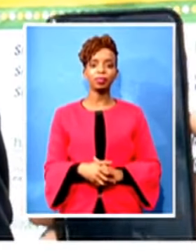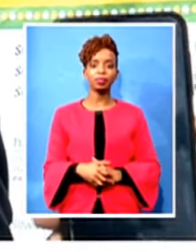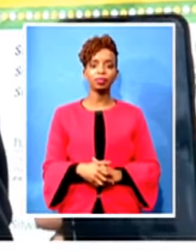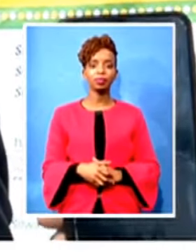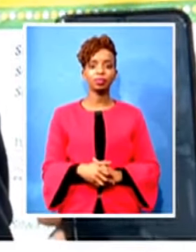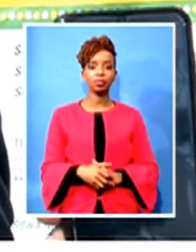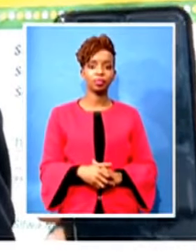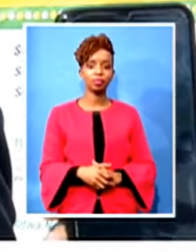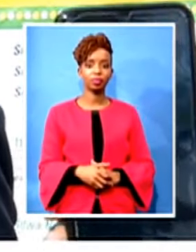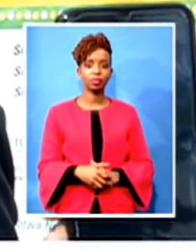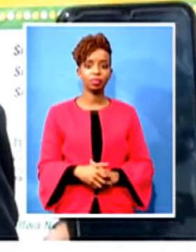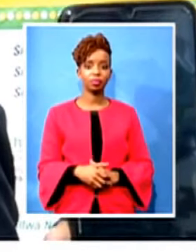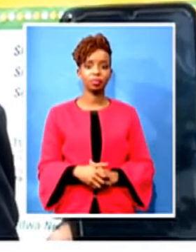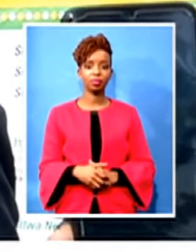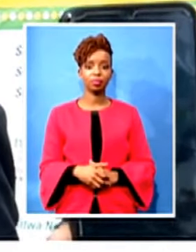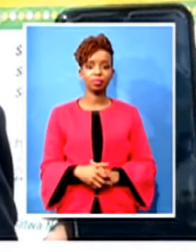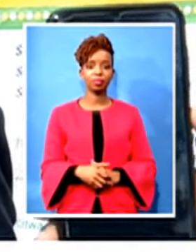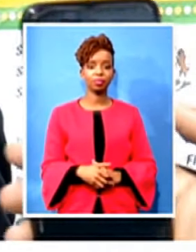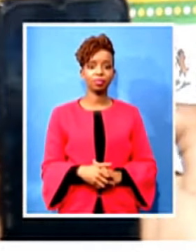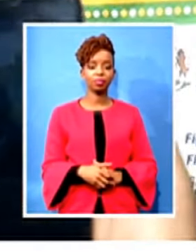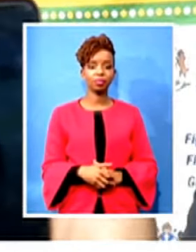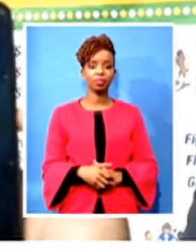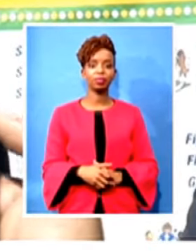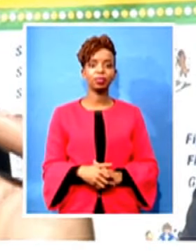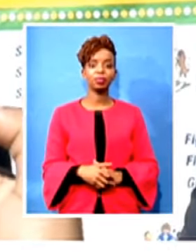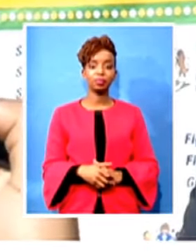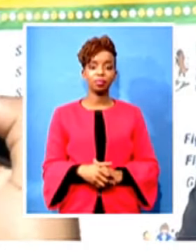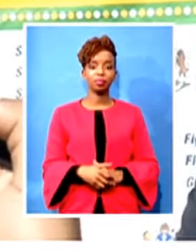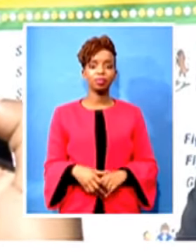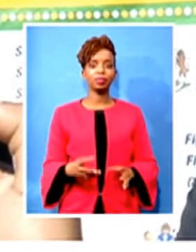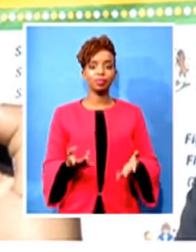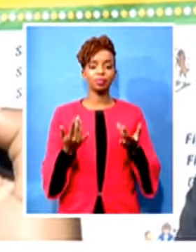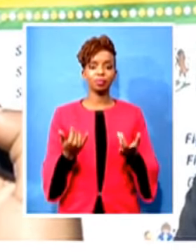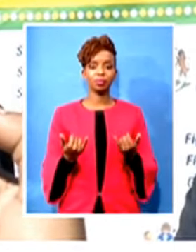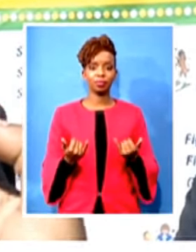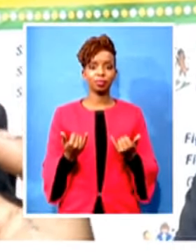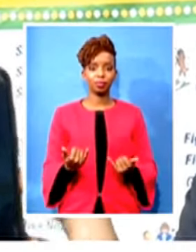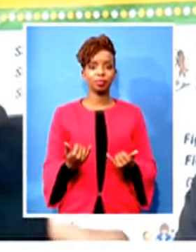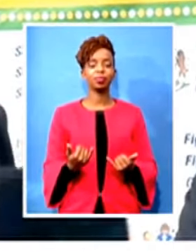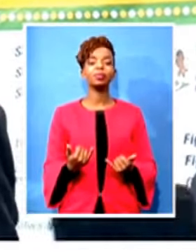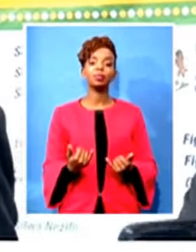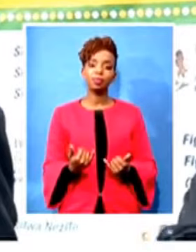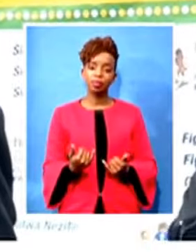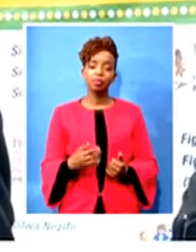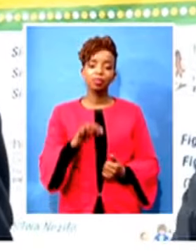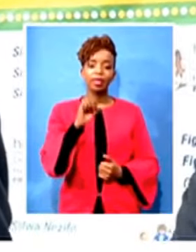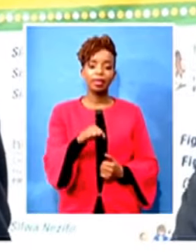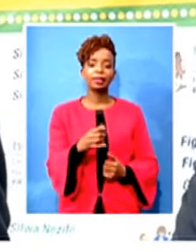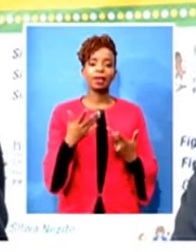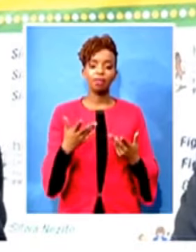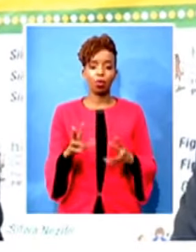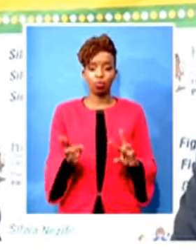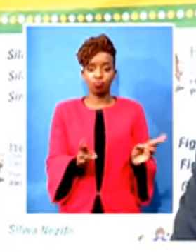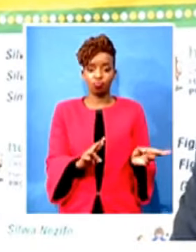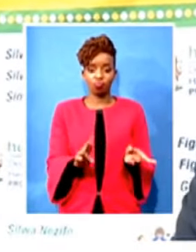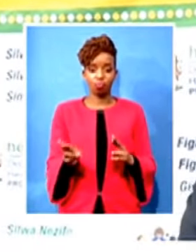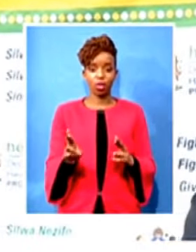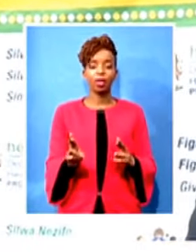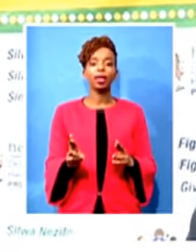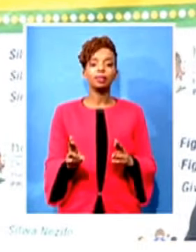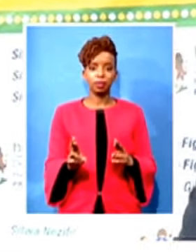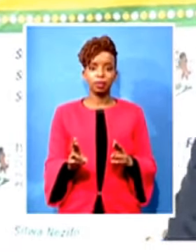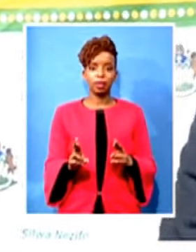inspect the province of KwaZulu-Natal's readiness on the preparation for the surge, which